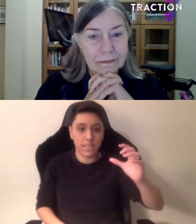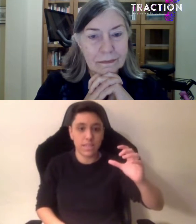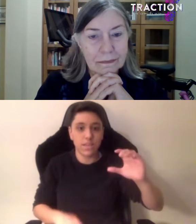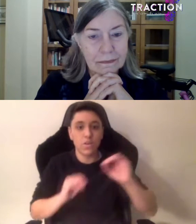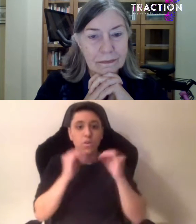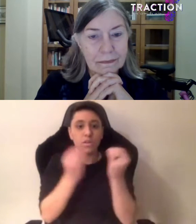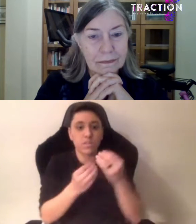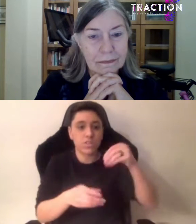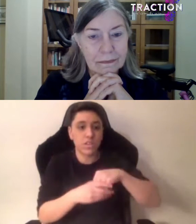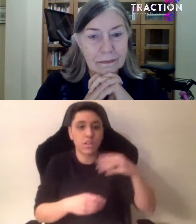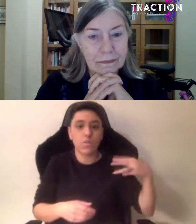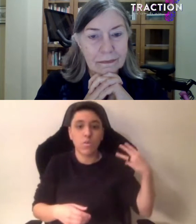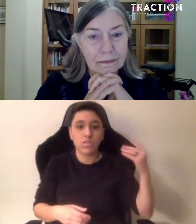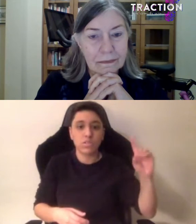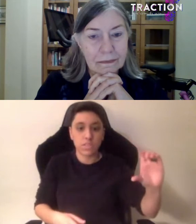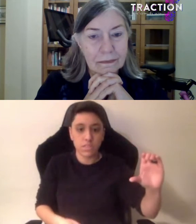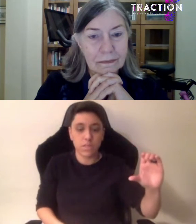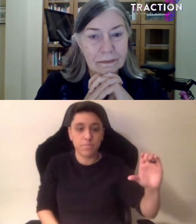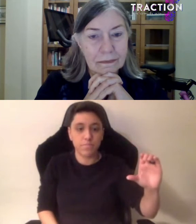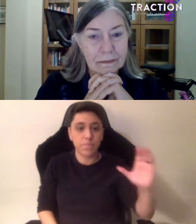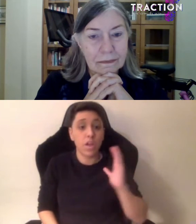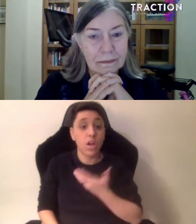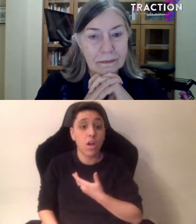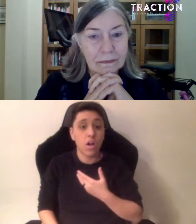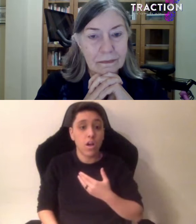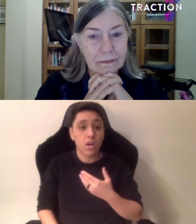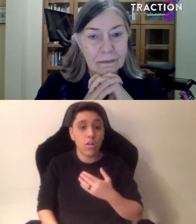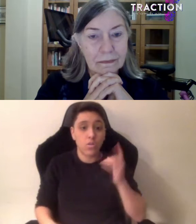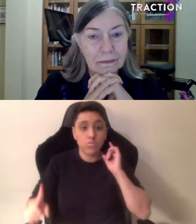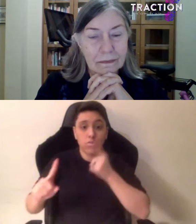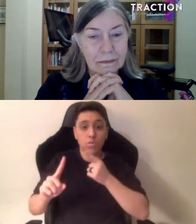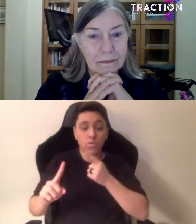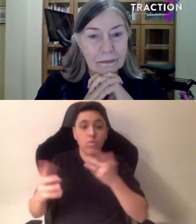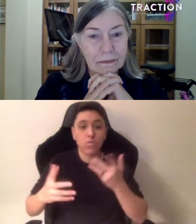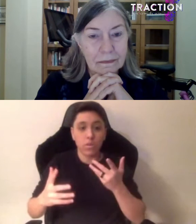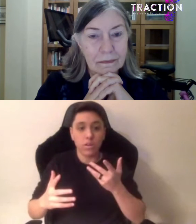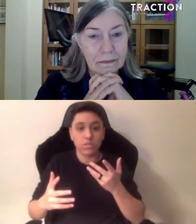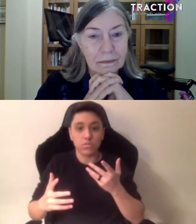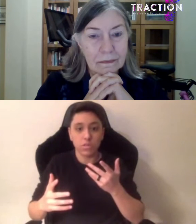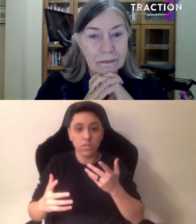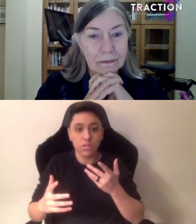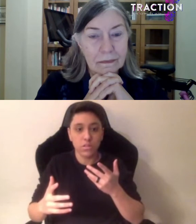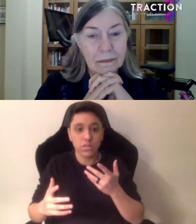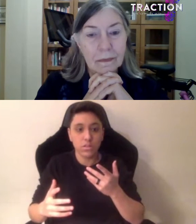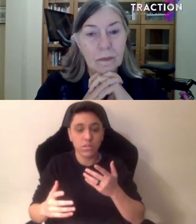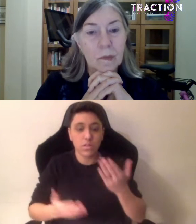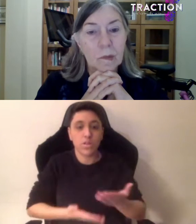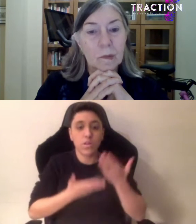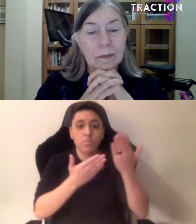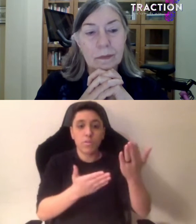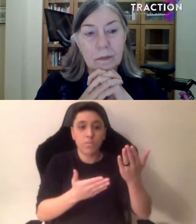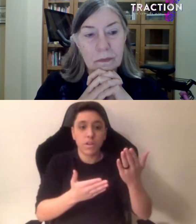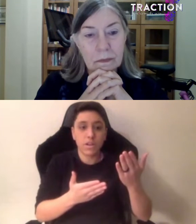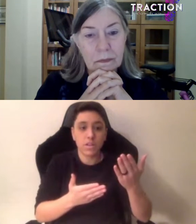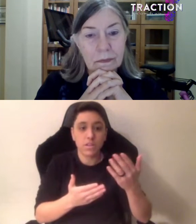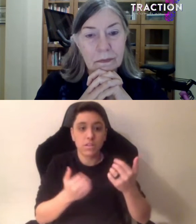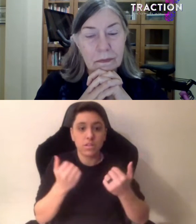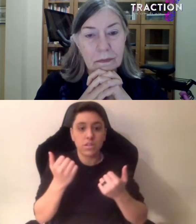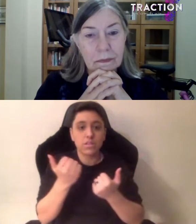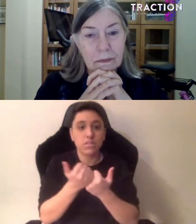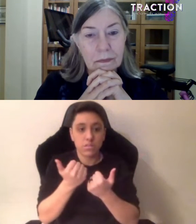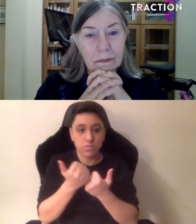is to cultivate connection and visibility for transgender and gender non-binary people through community service in support of